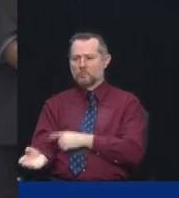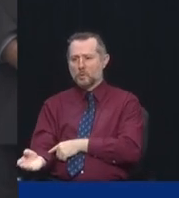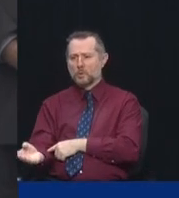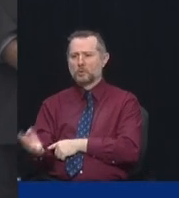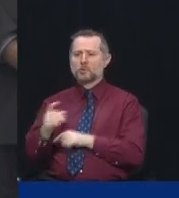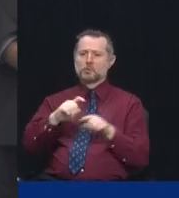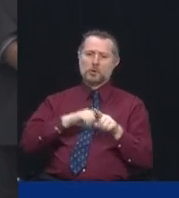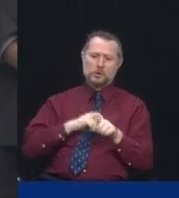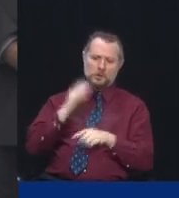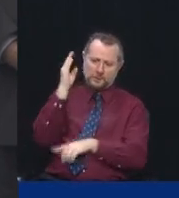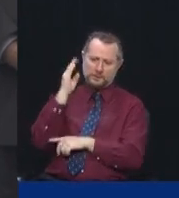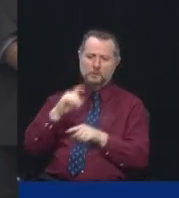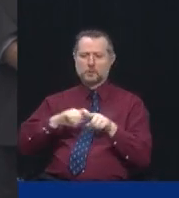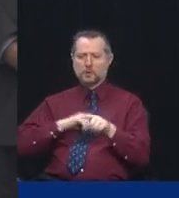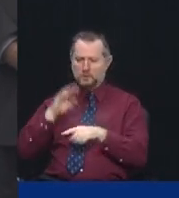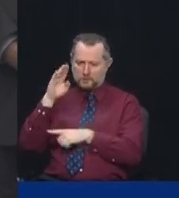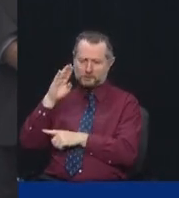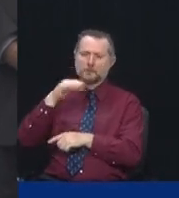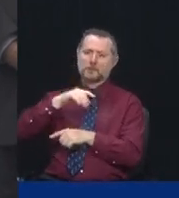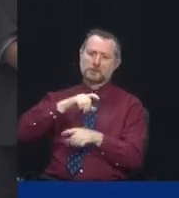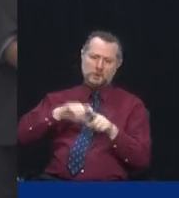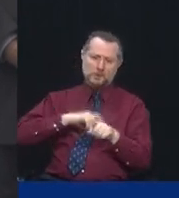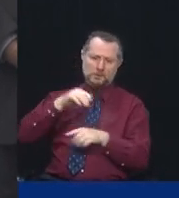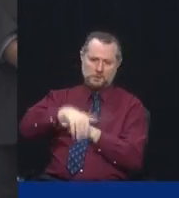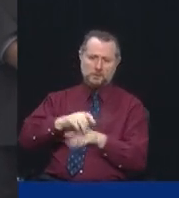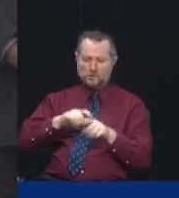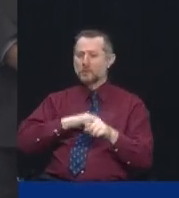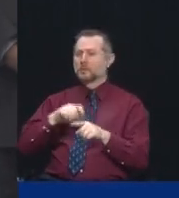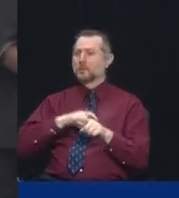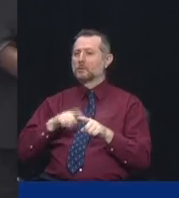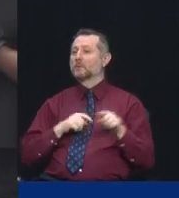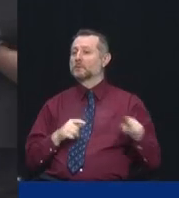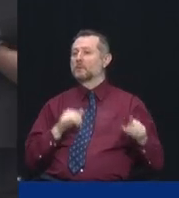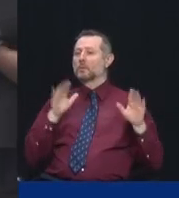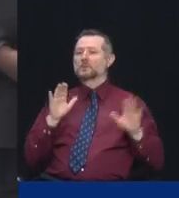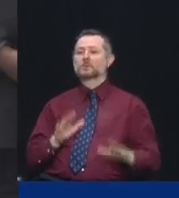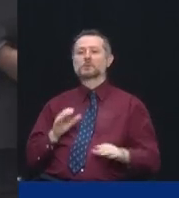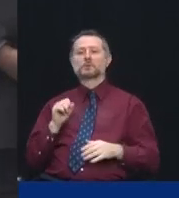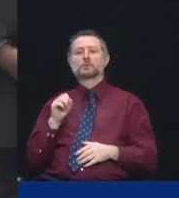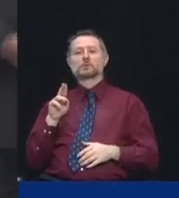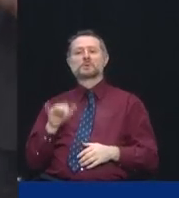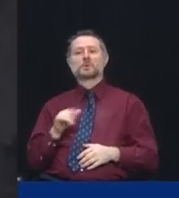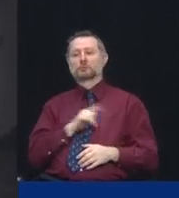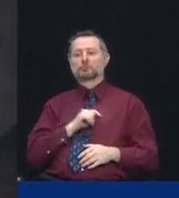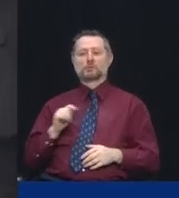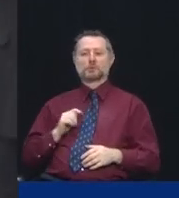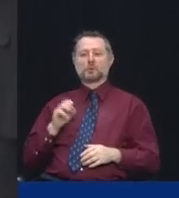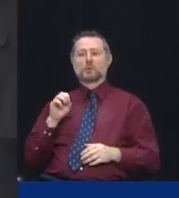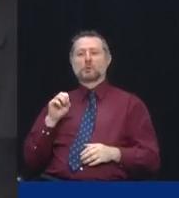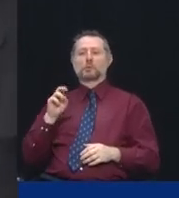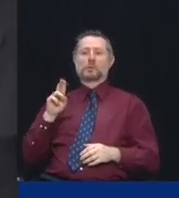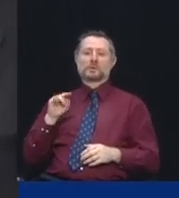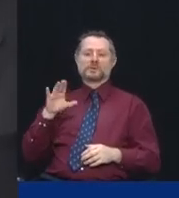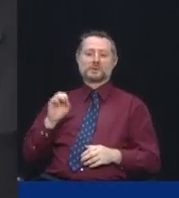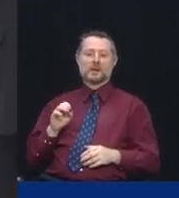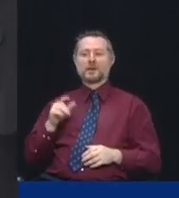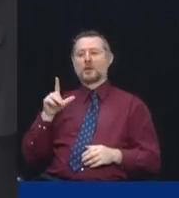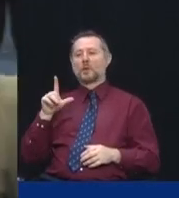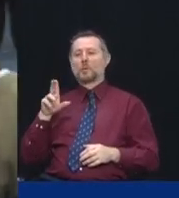night, and that is none other than the great SUNY trustee, Eunice Lewin.